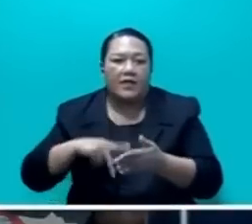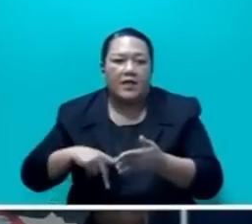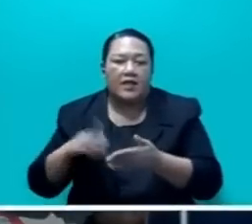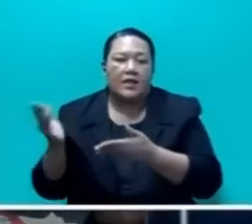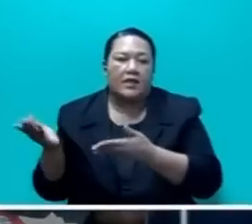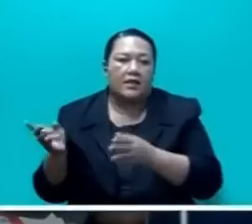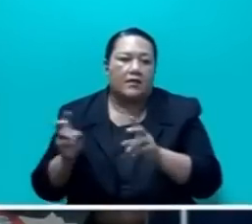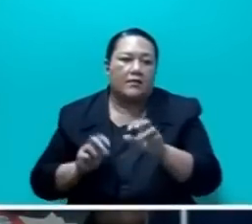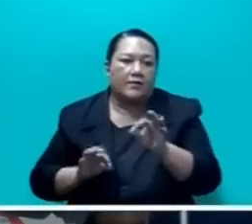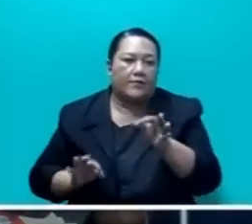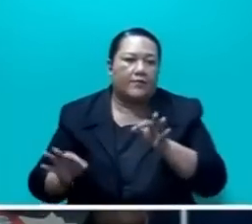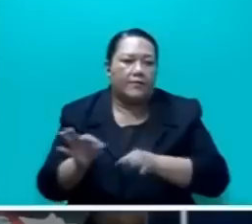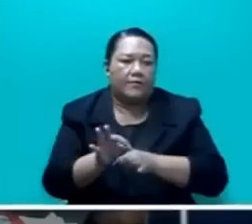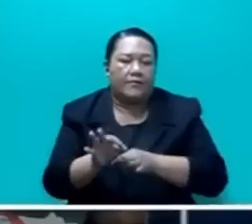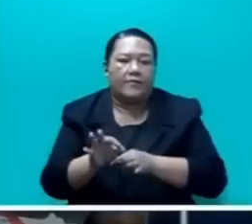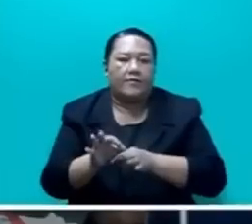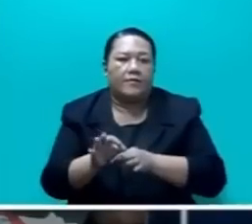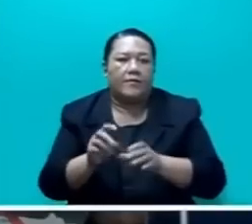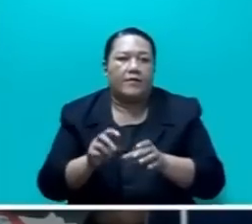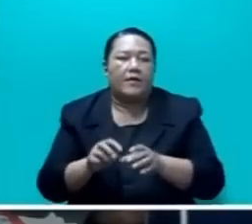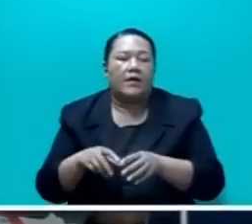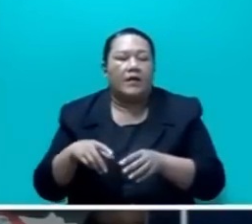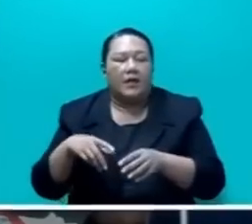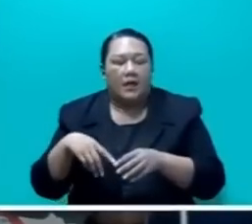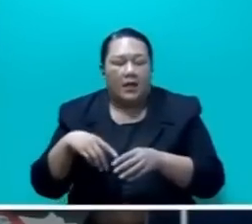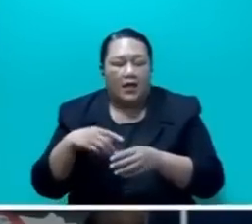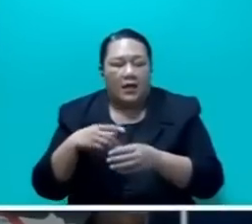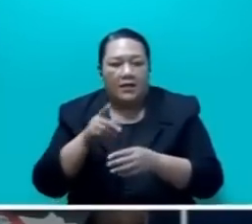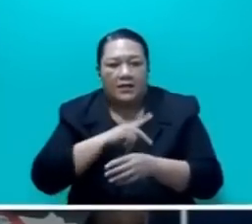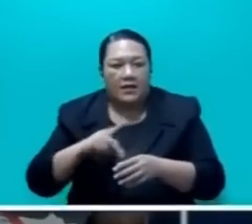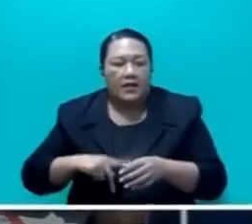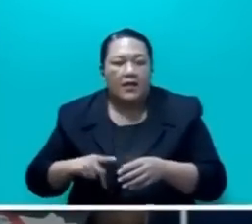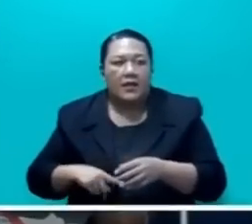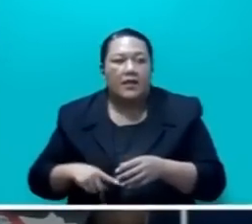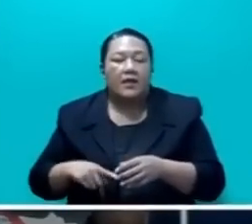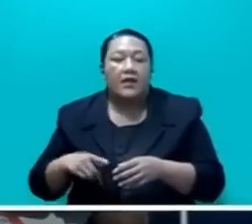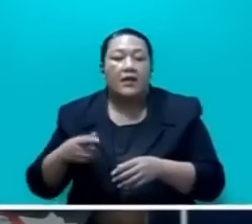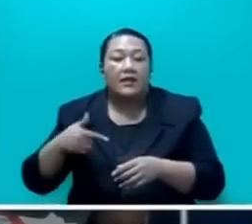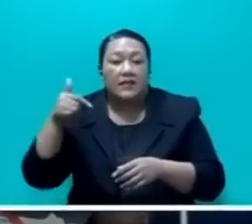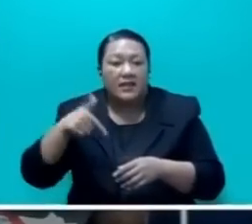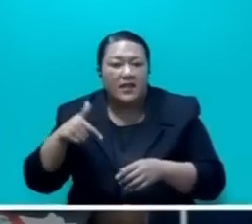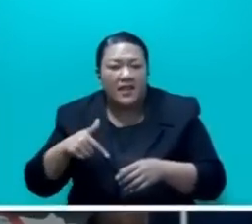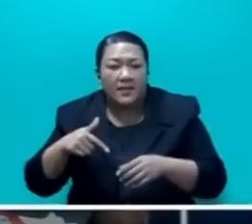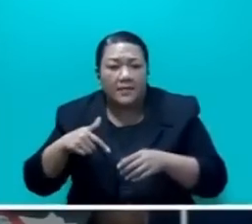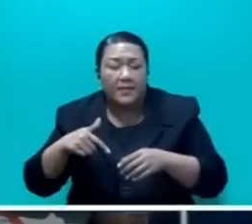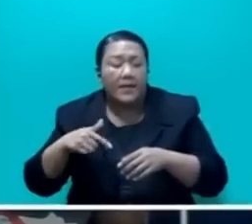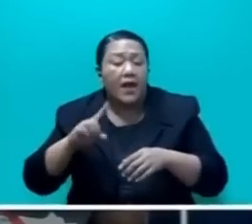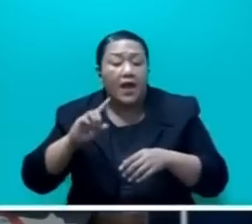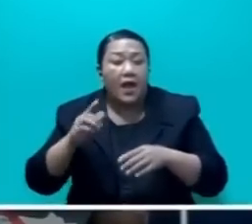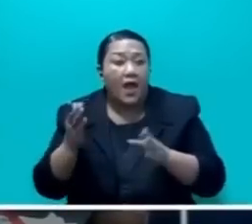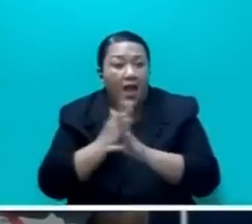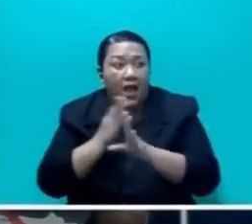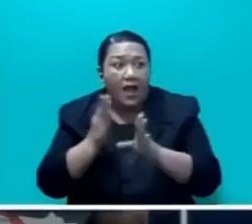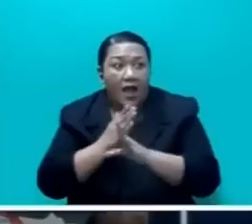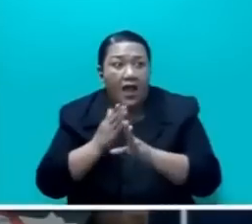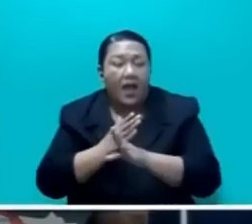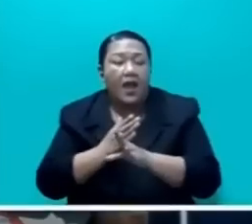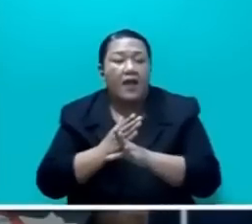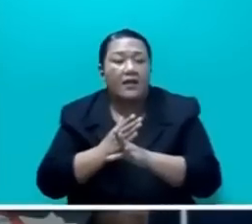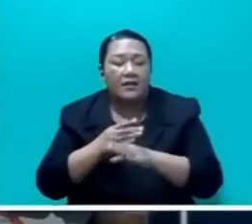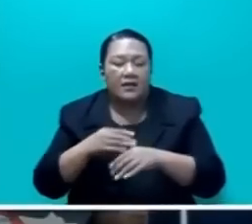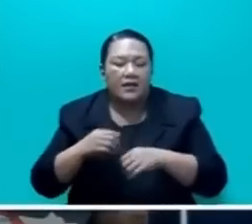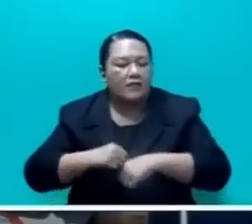and knowledge to those of understanding. He reveals the deep and hidden things. He knows what's in the darkness, the light dwells with